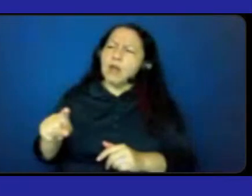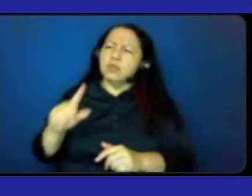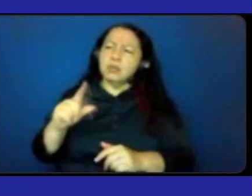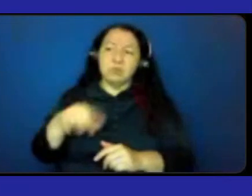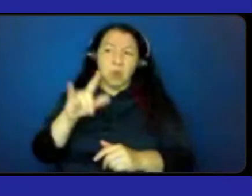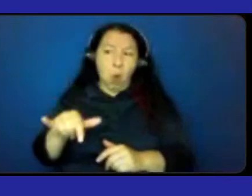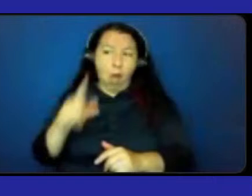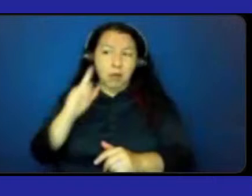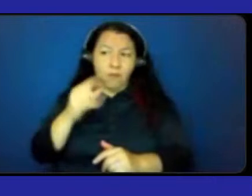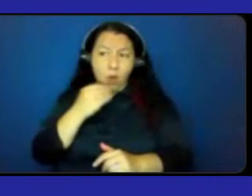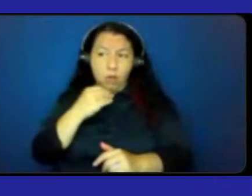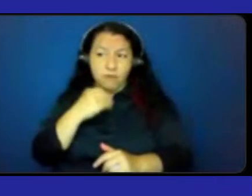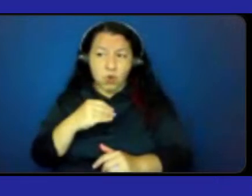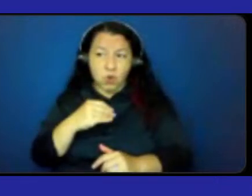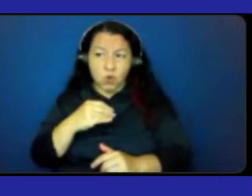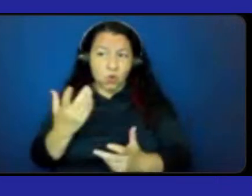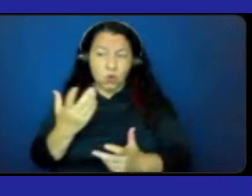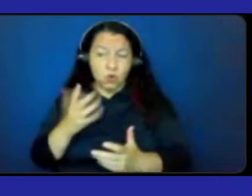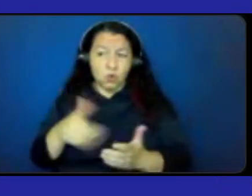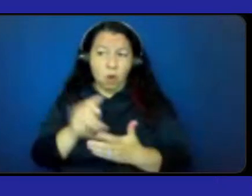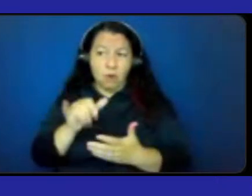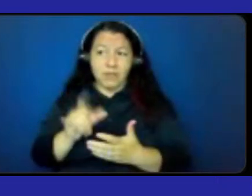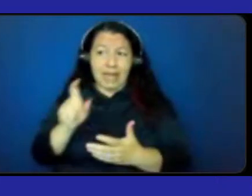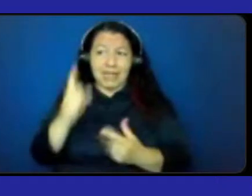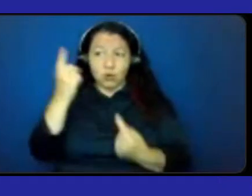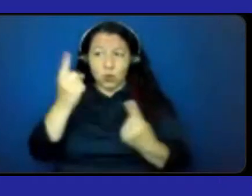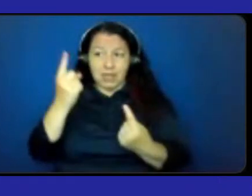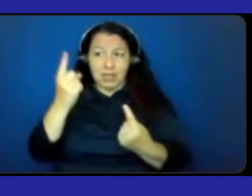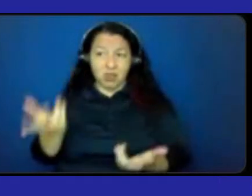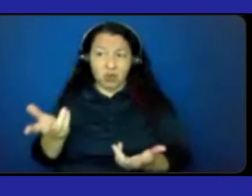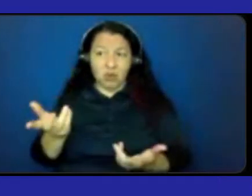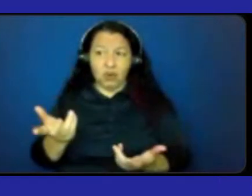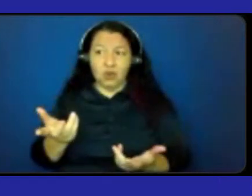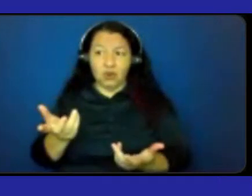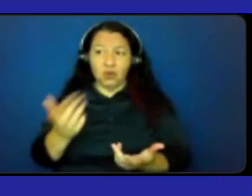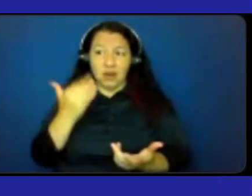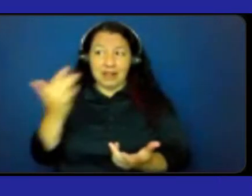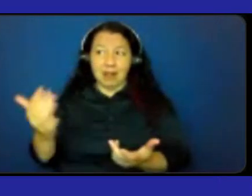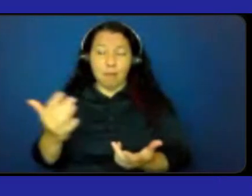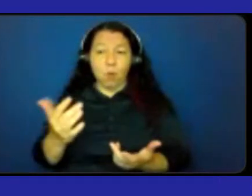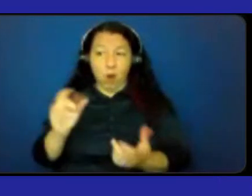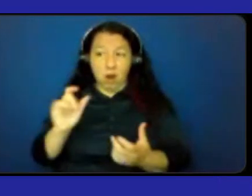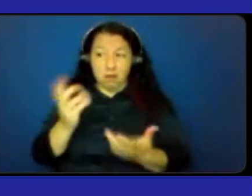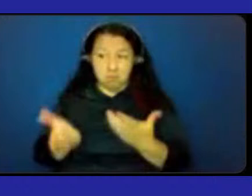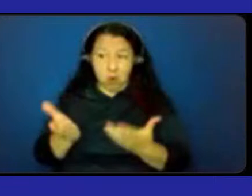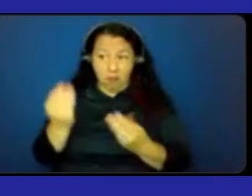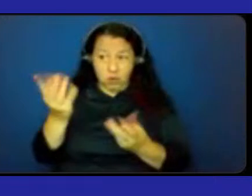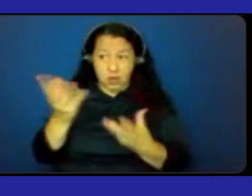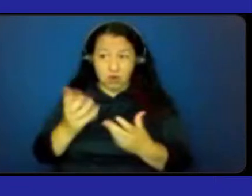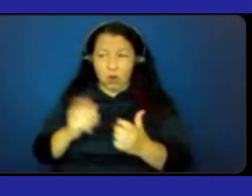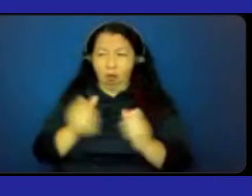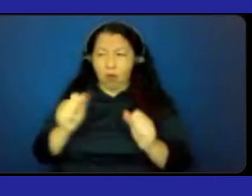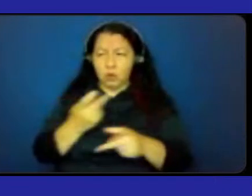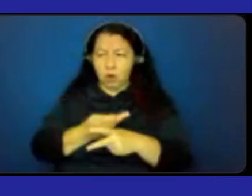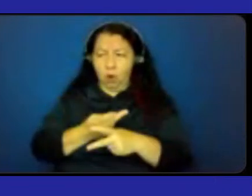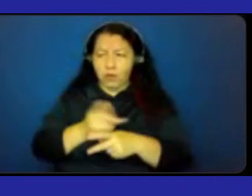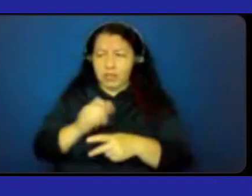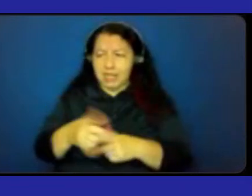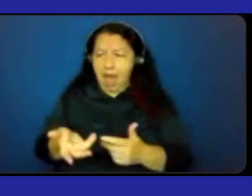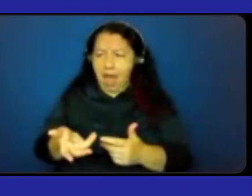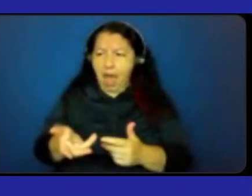food, all those things, I guess, have to be taken into account. And just at some point, perhaps you could let us know how you can oversee that